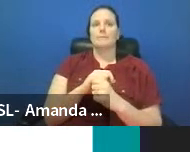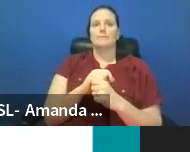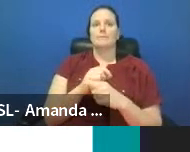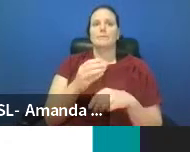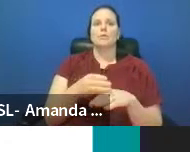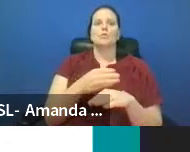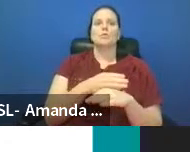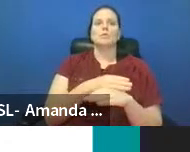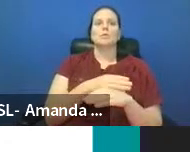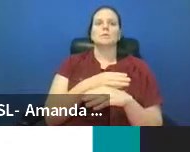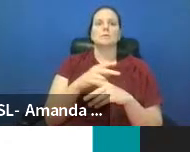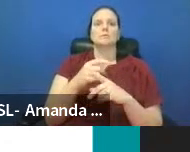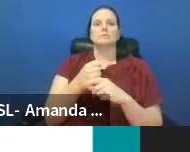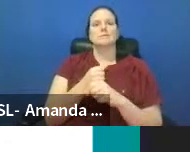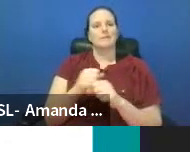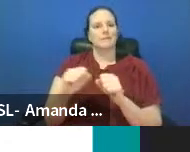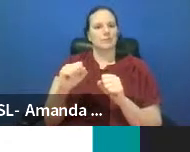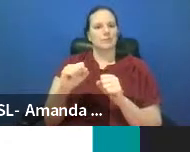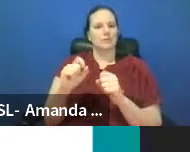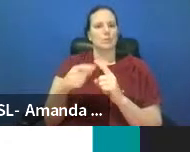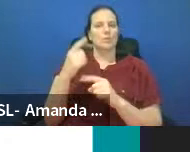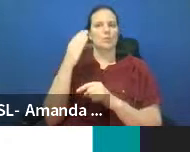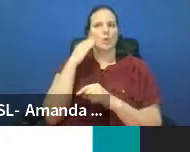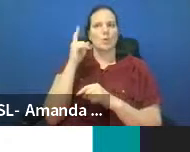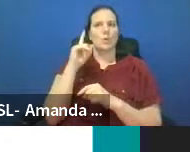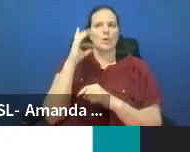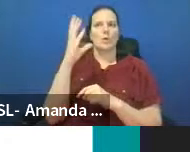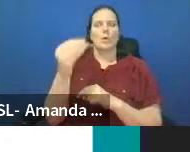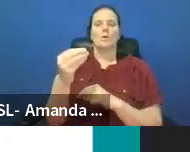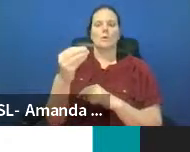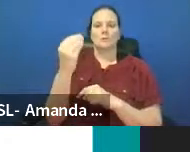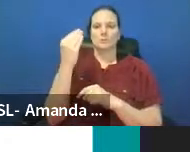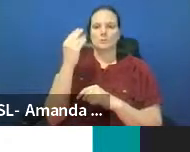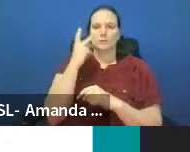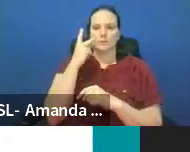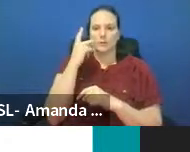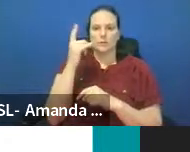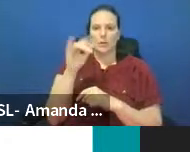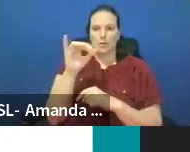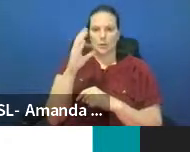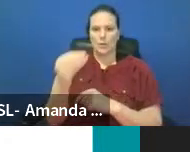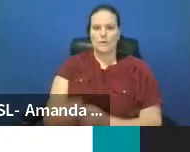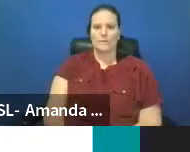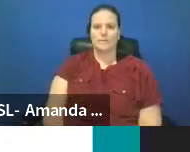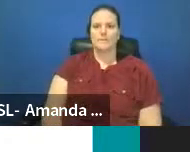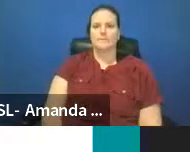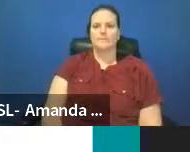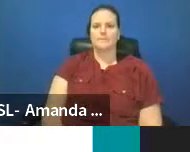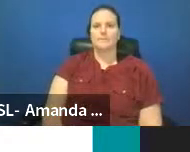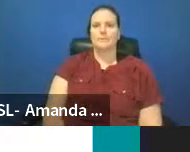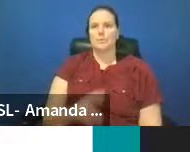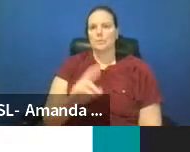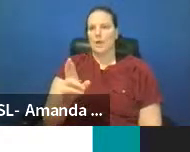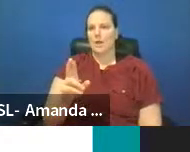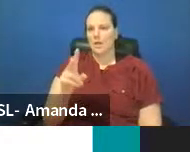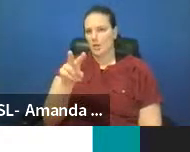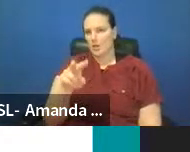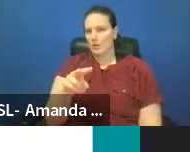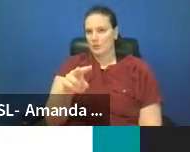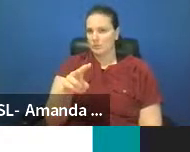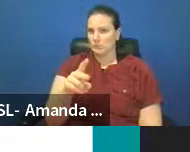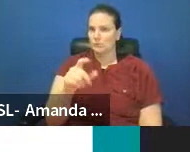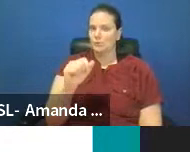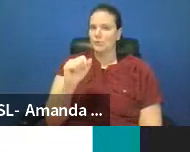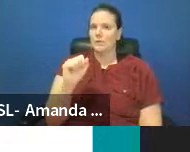increased perceived safety when you know where you're going and you can see where you're going. The one on the right, looking at how we